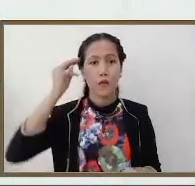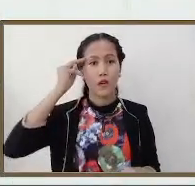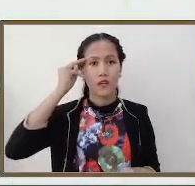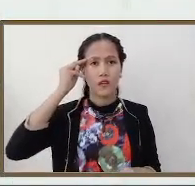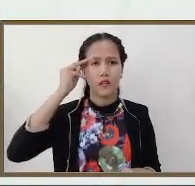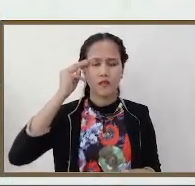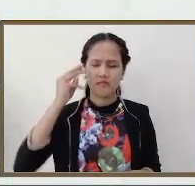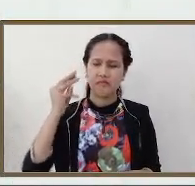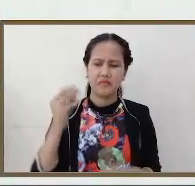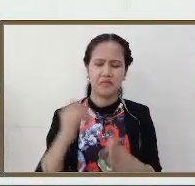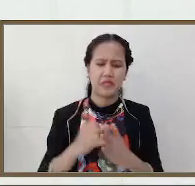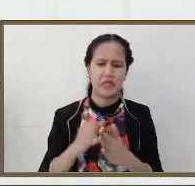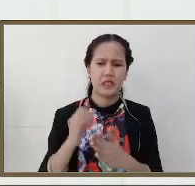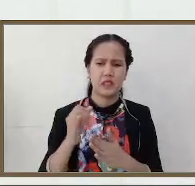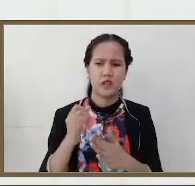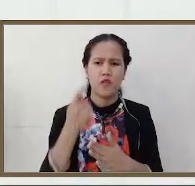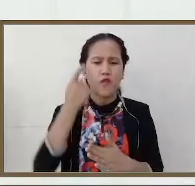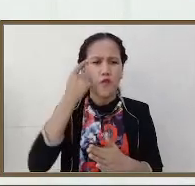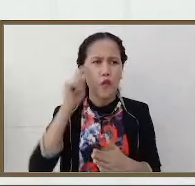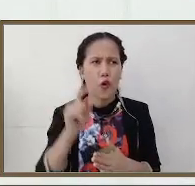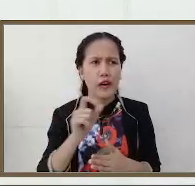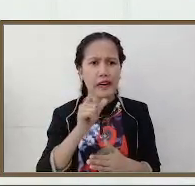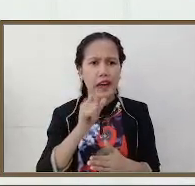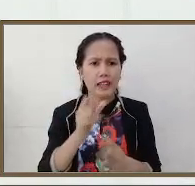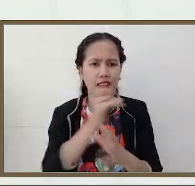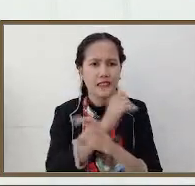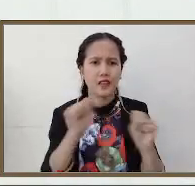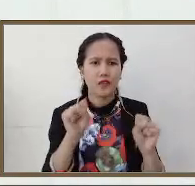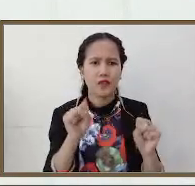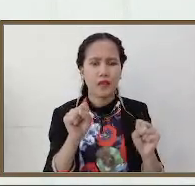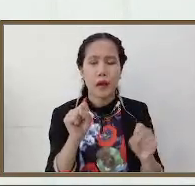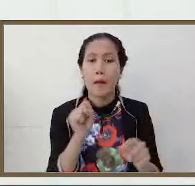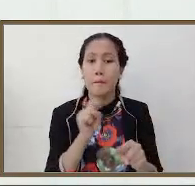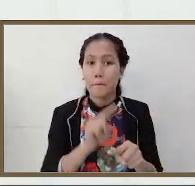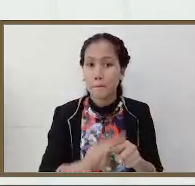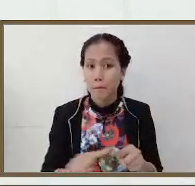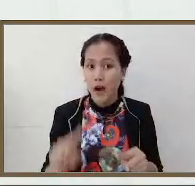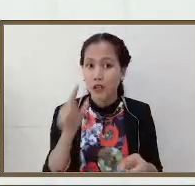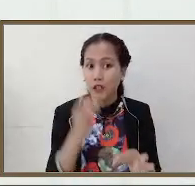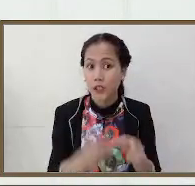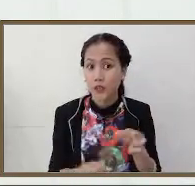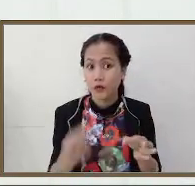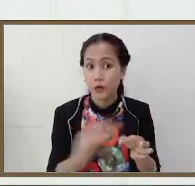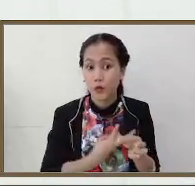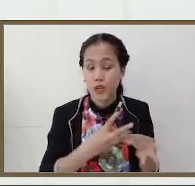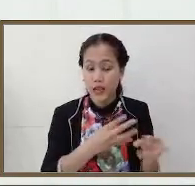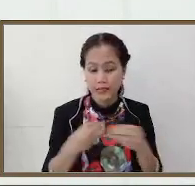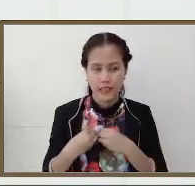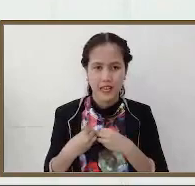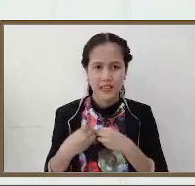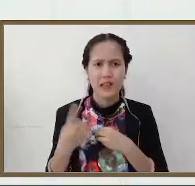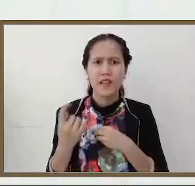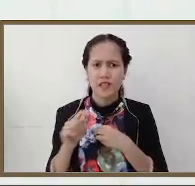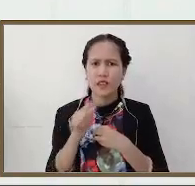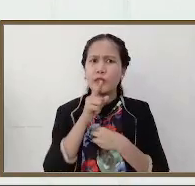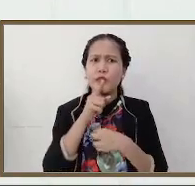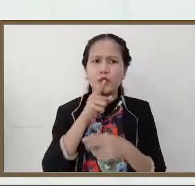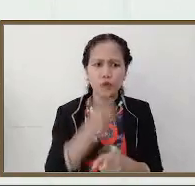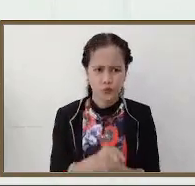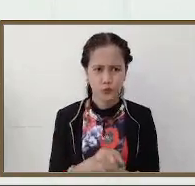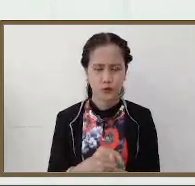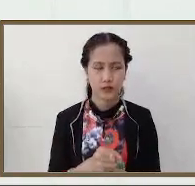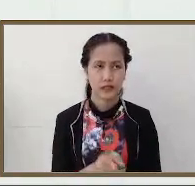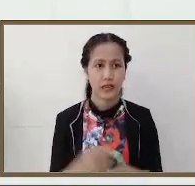unsaved. But brethren, if we're going to accept the reality of what's happening today,